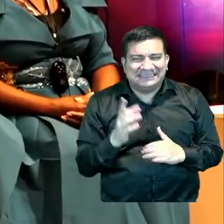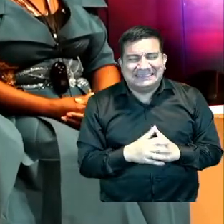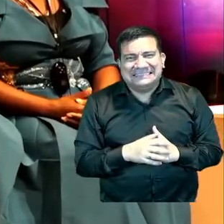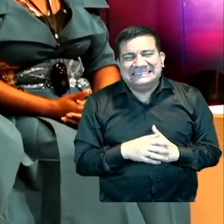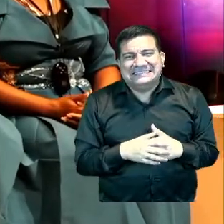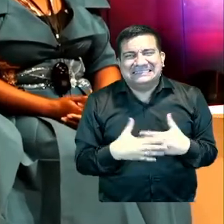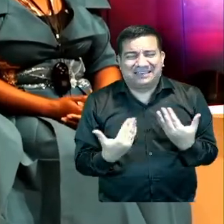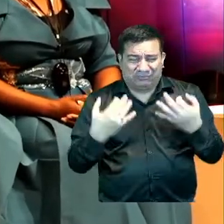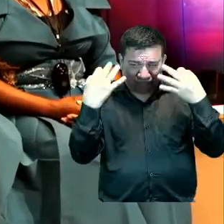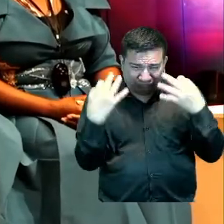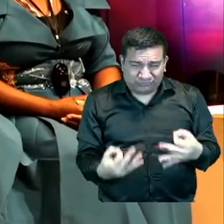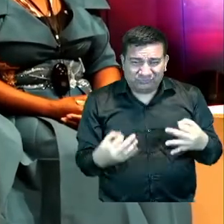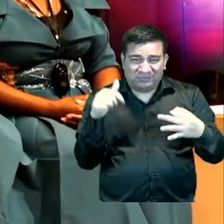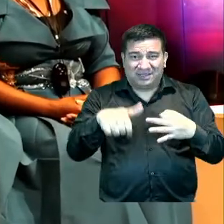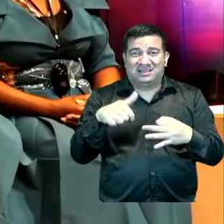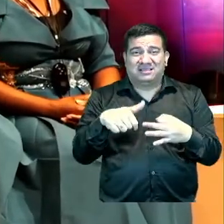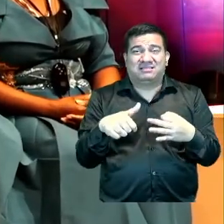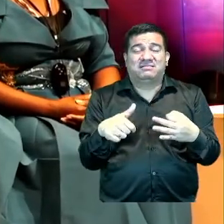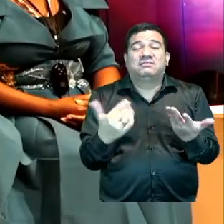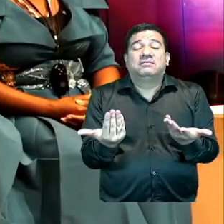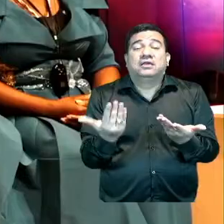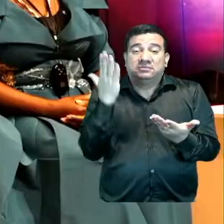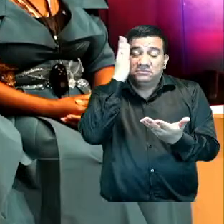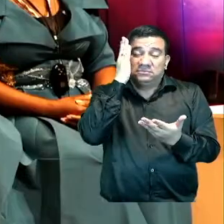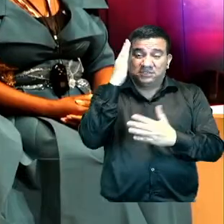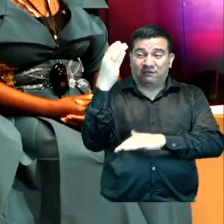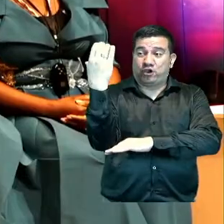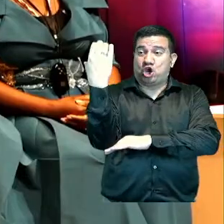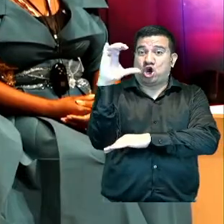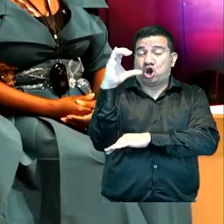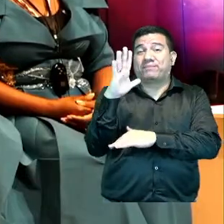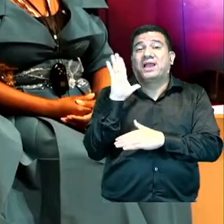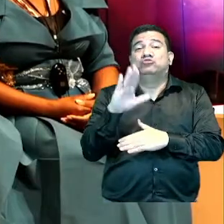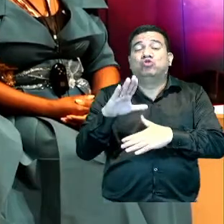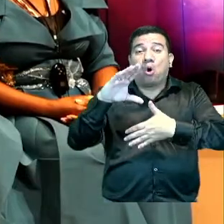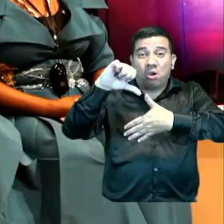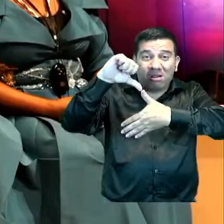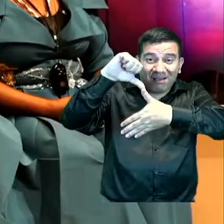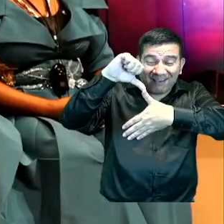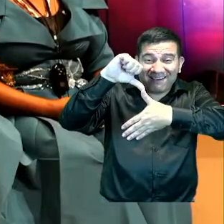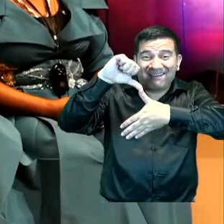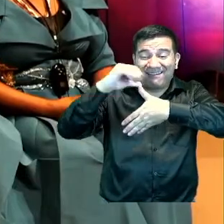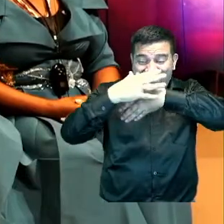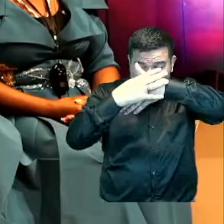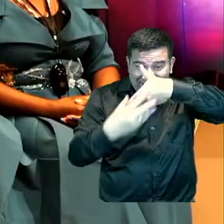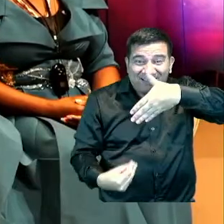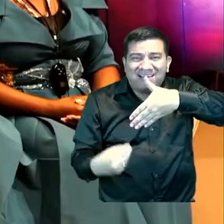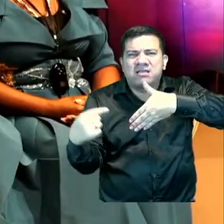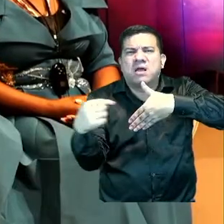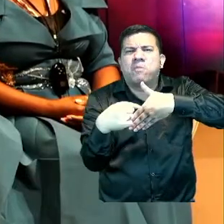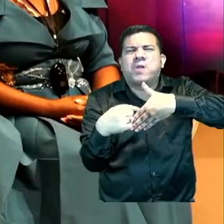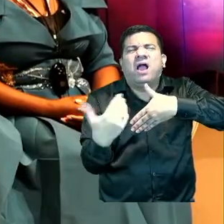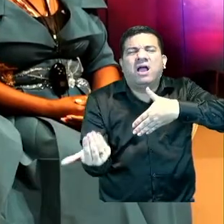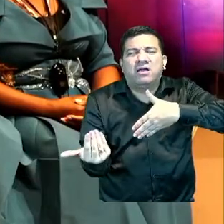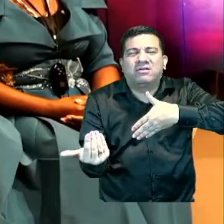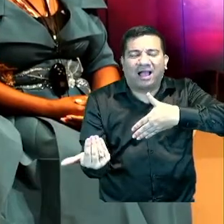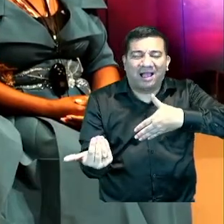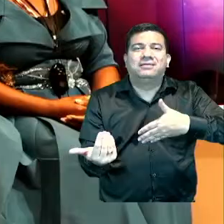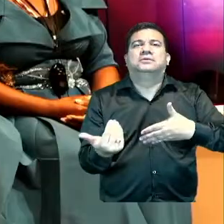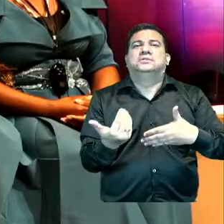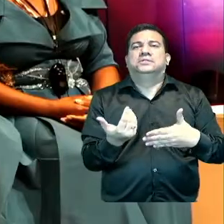race, and to come here to this country, such as Colombia and South America,